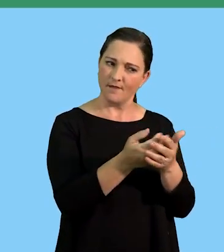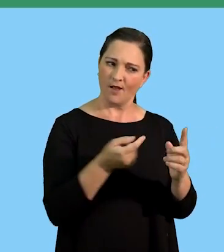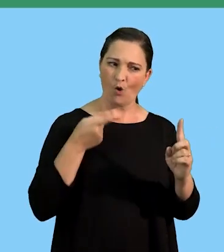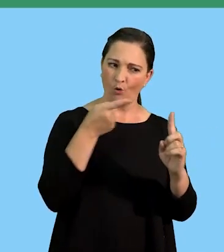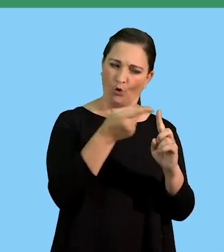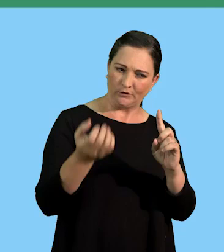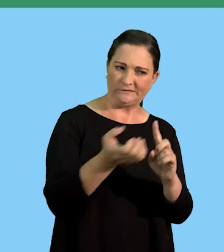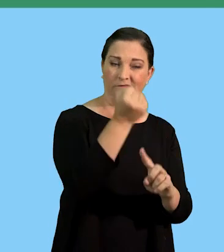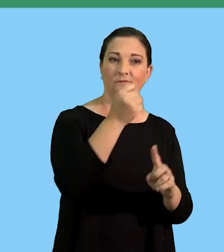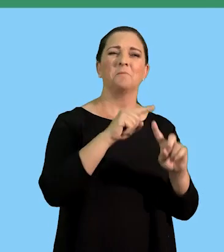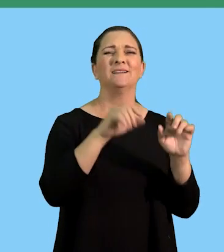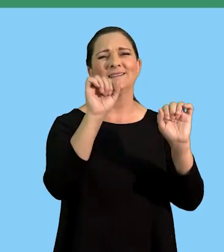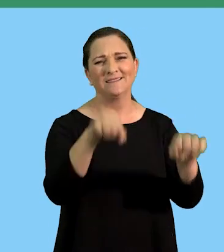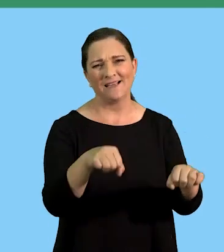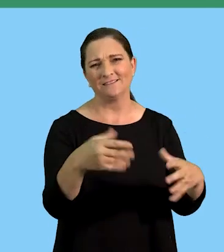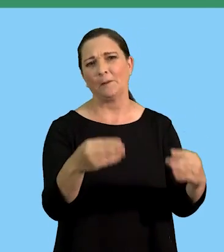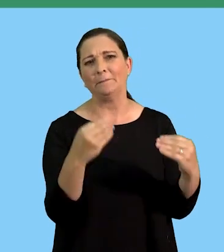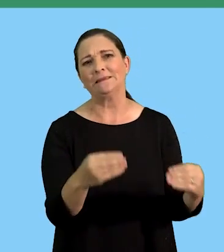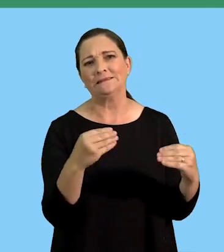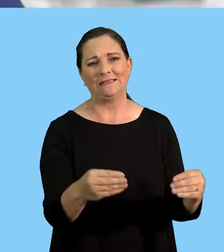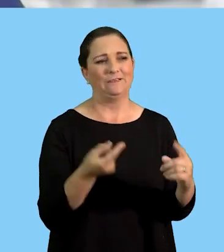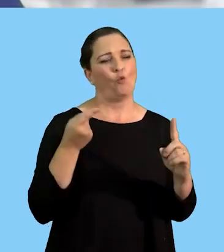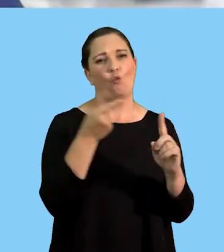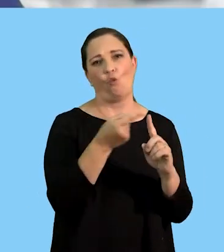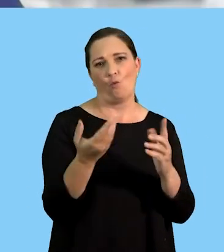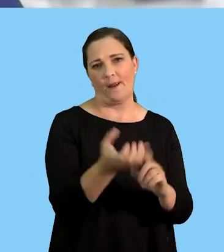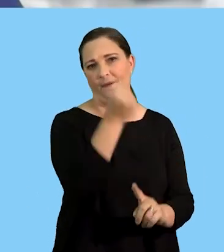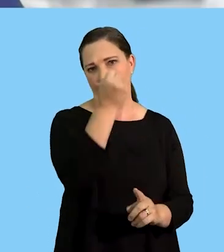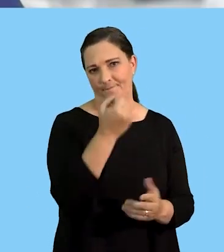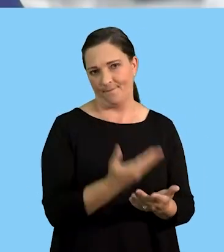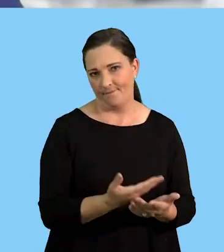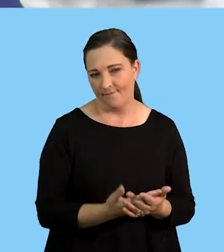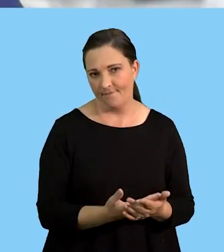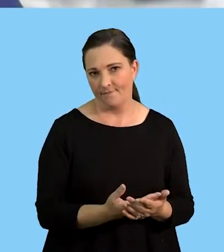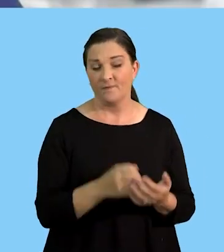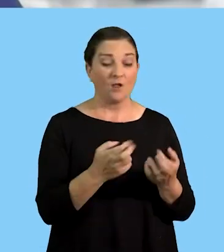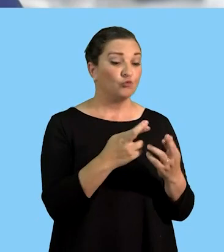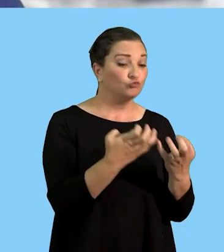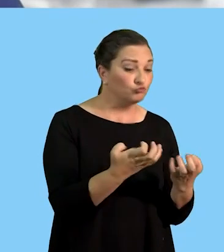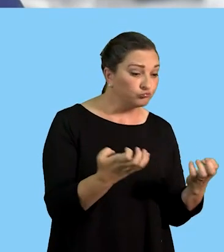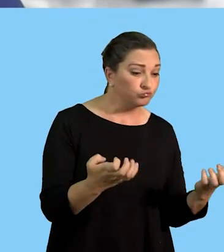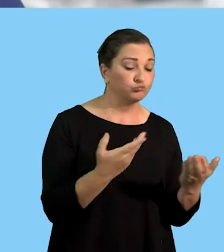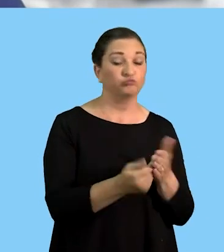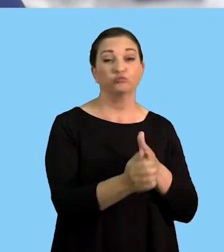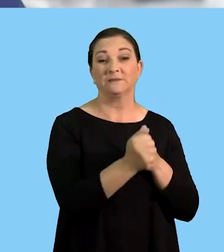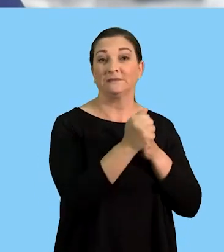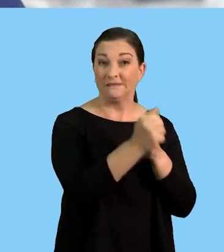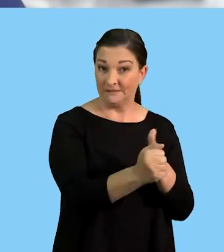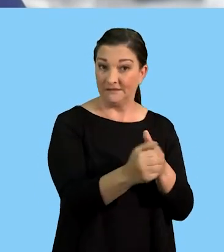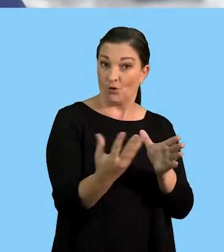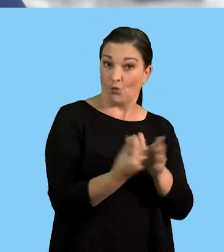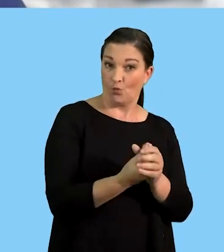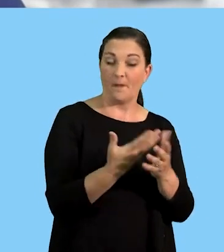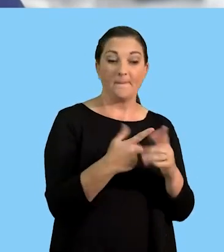this would be business goals. So this is the planning that would happen, the coordination, the organizing of resources, and the